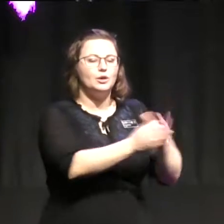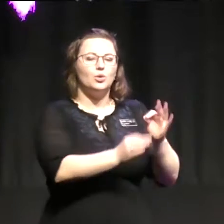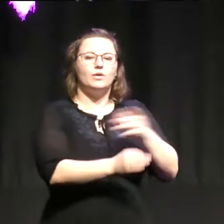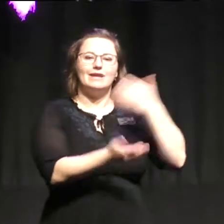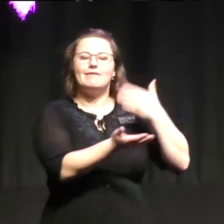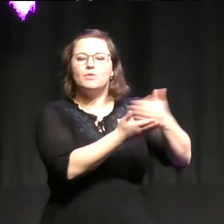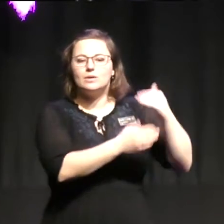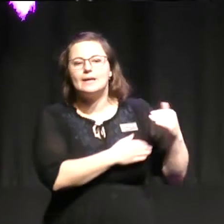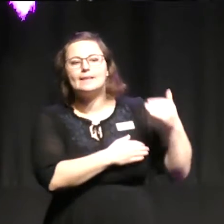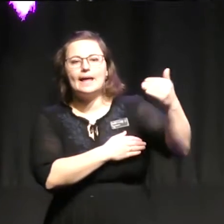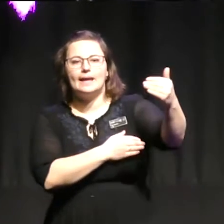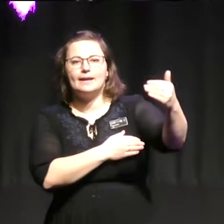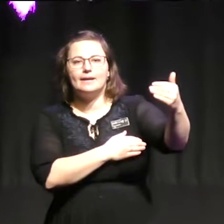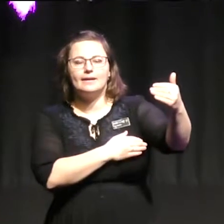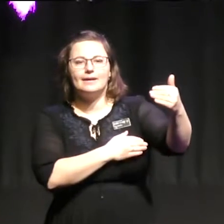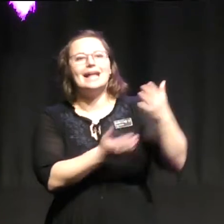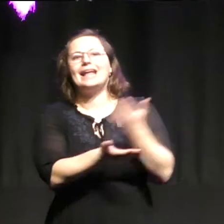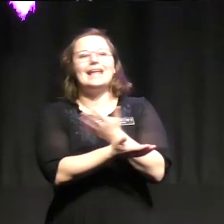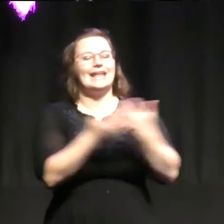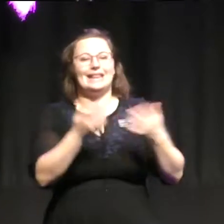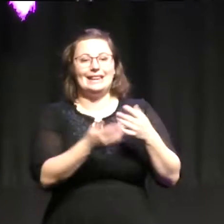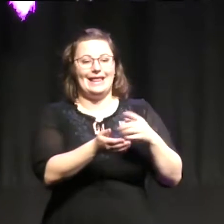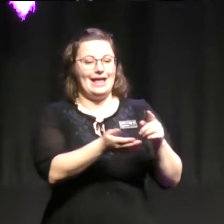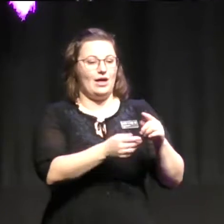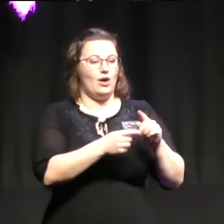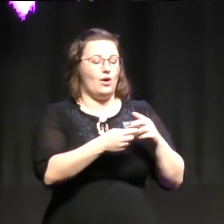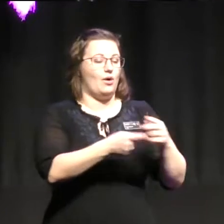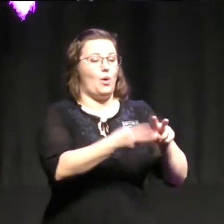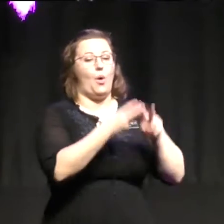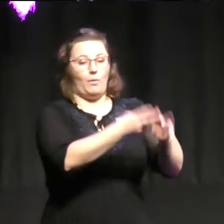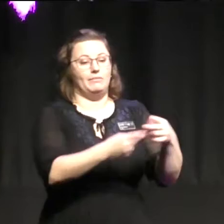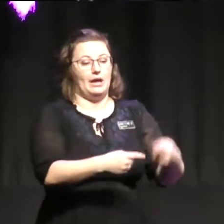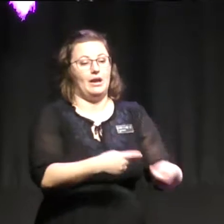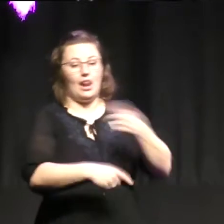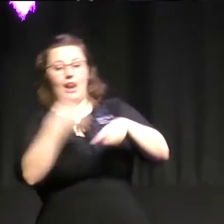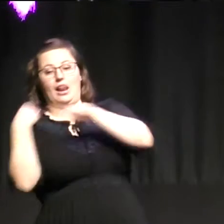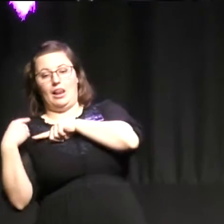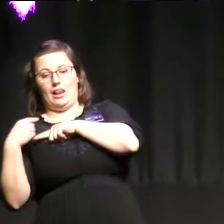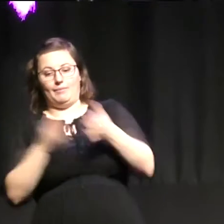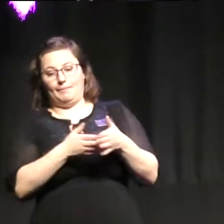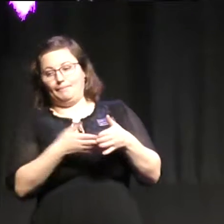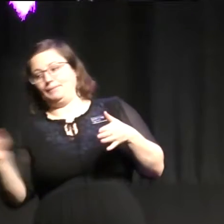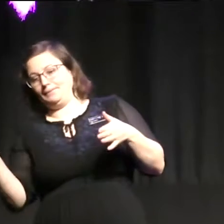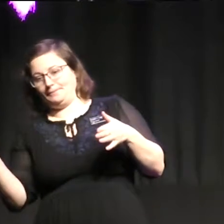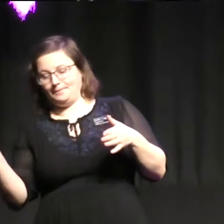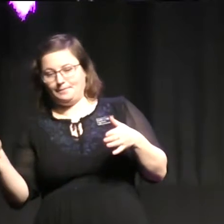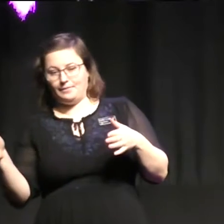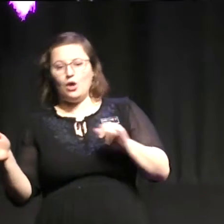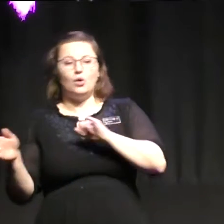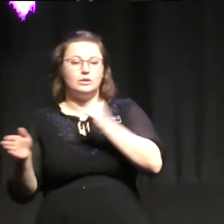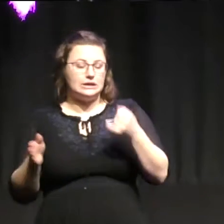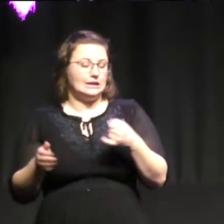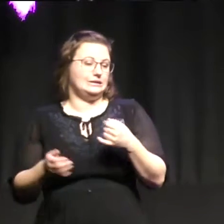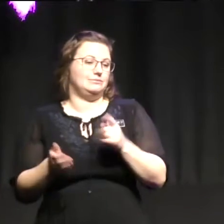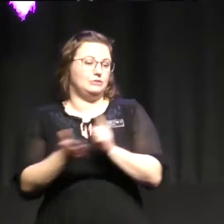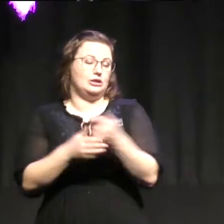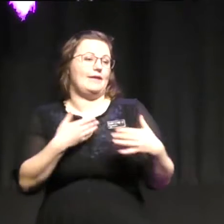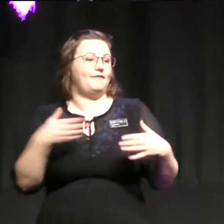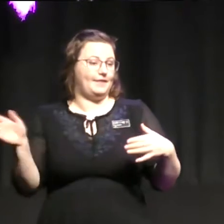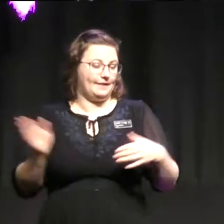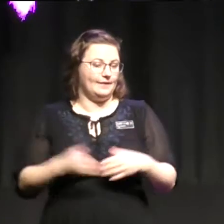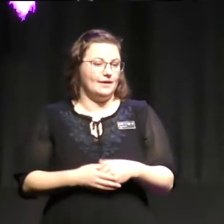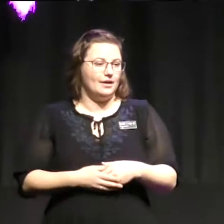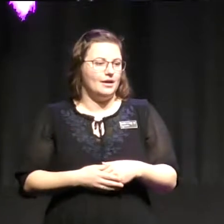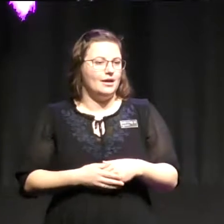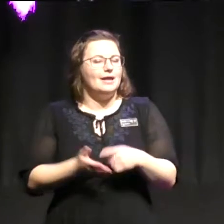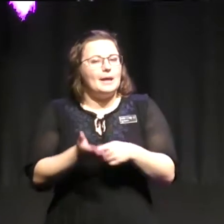move ahead rather than again moving back to the periphery and the fringes and then getting marginalized. So